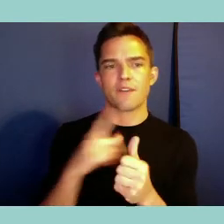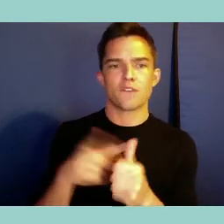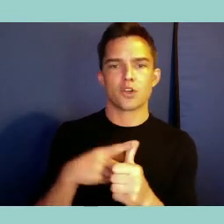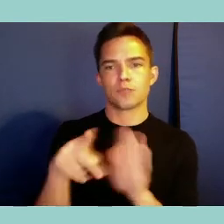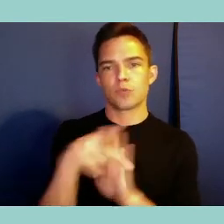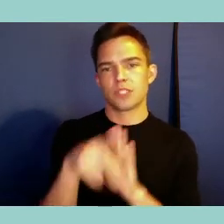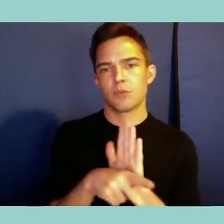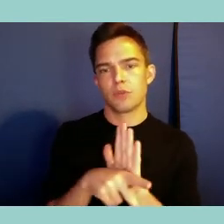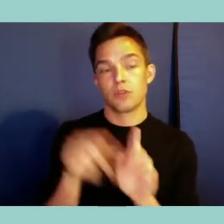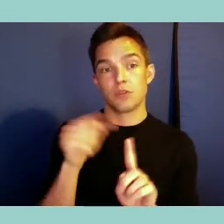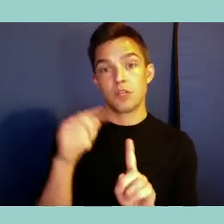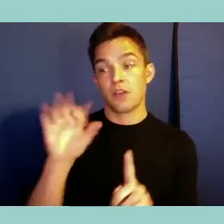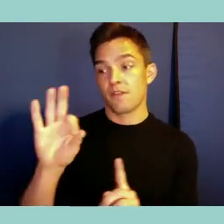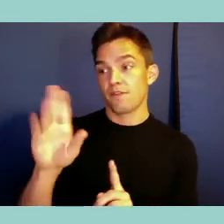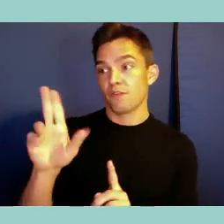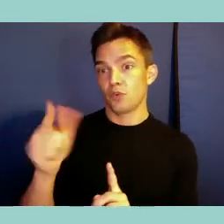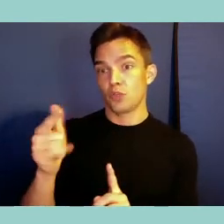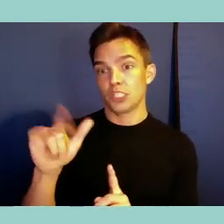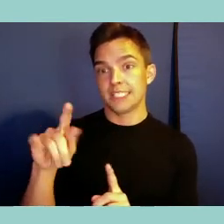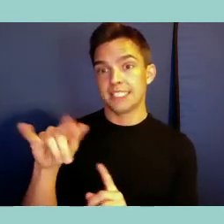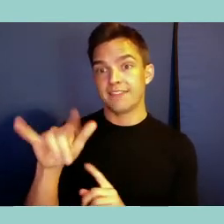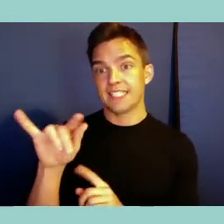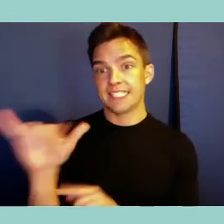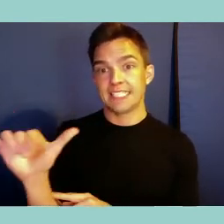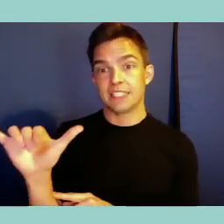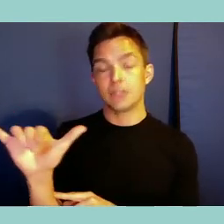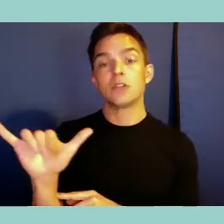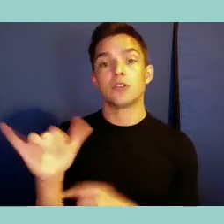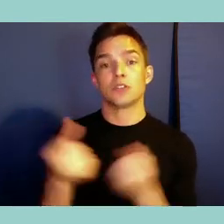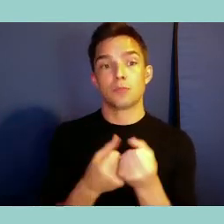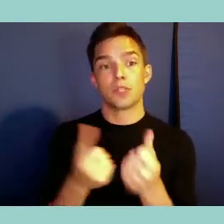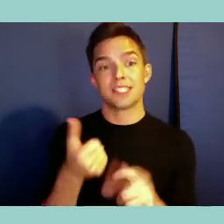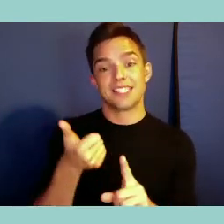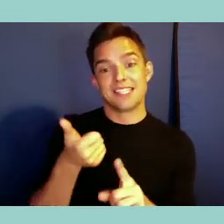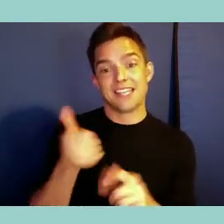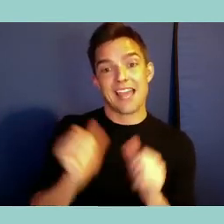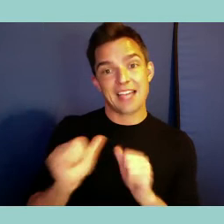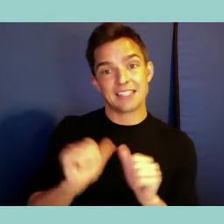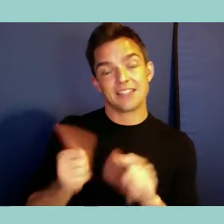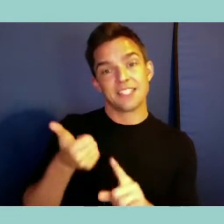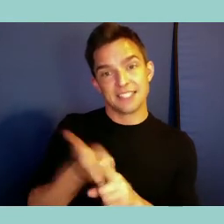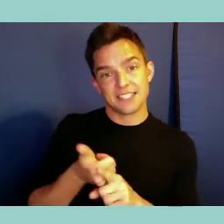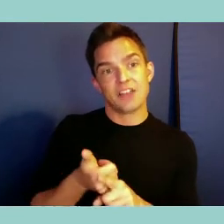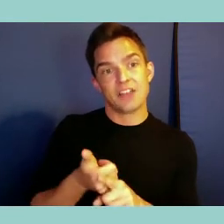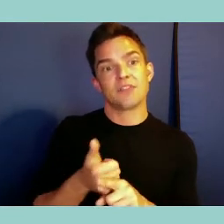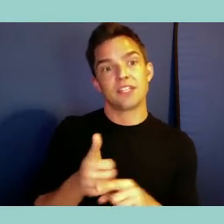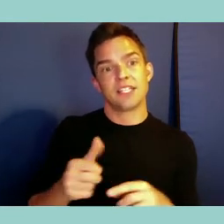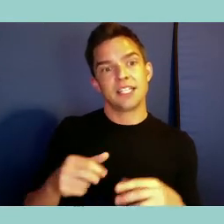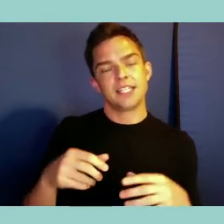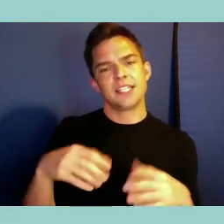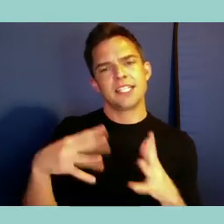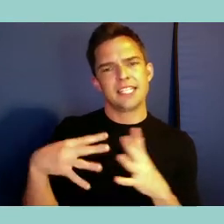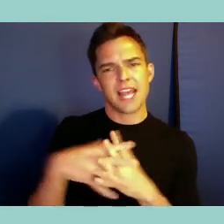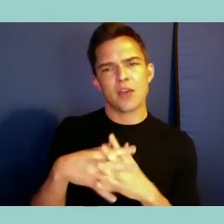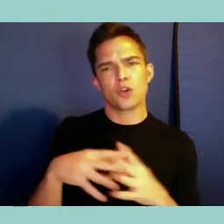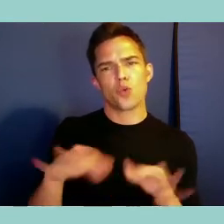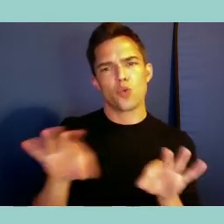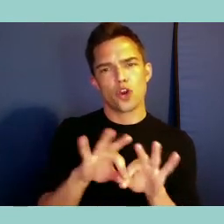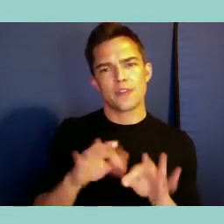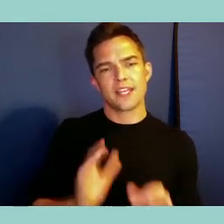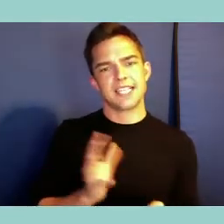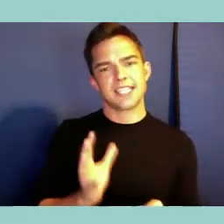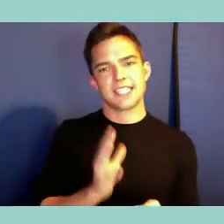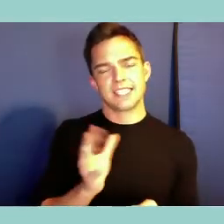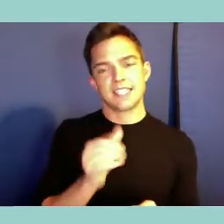principle because fugitivity supports the act of self-directed inherent worth and dignity. Not